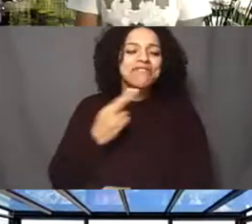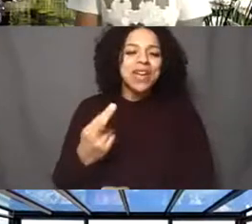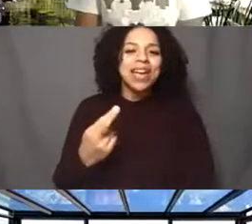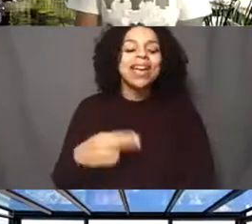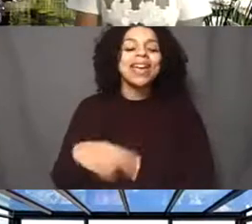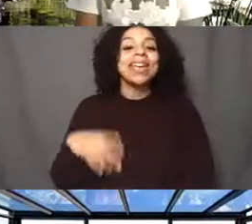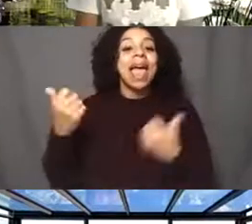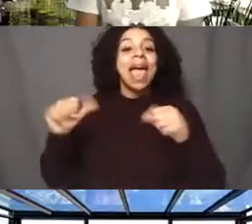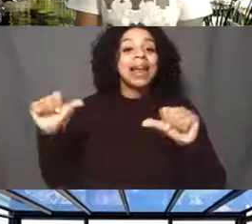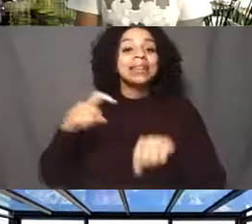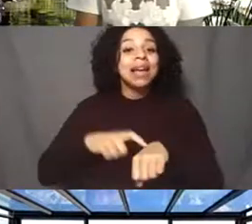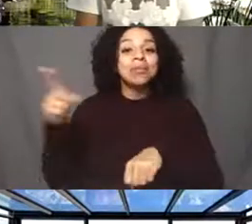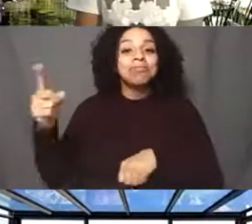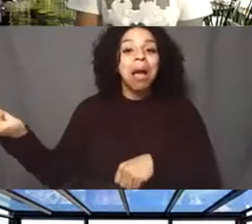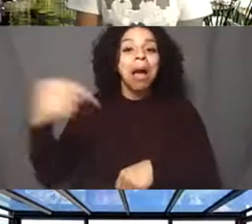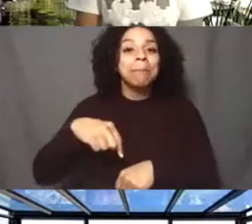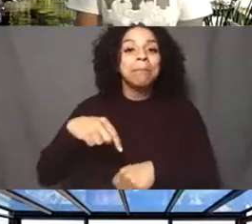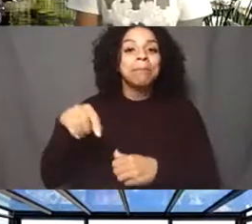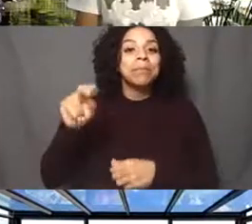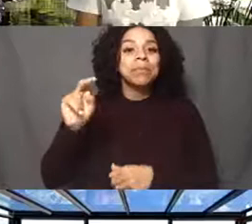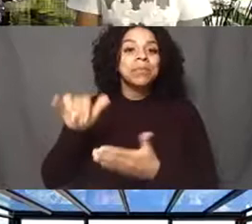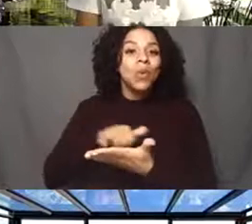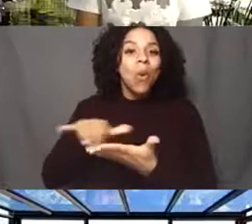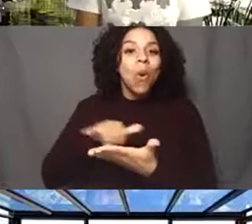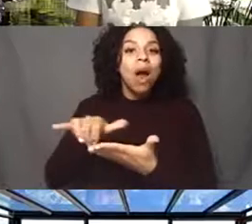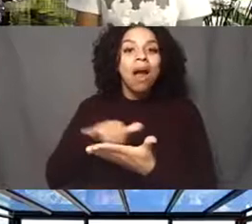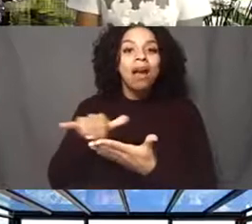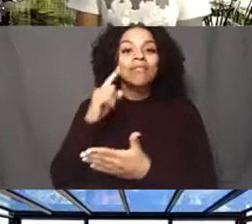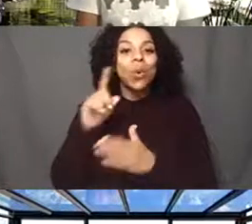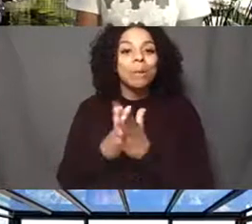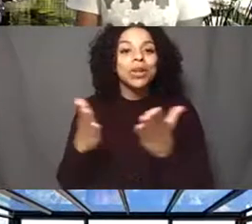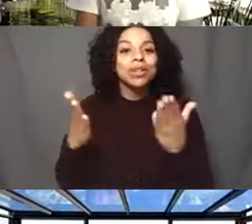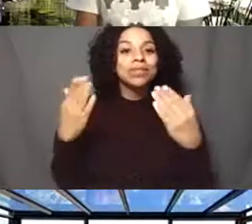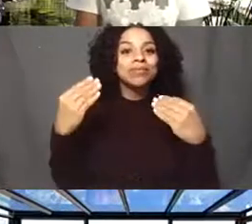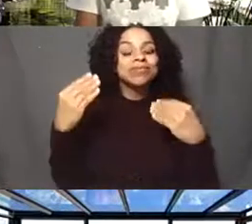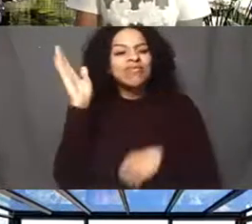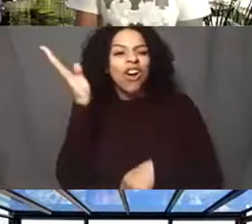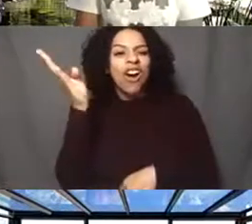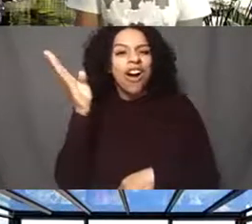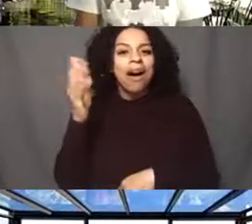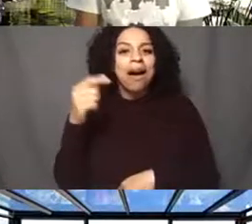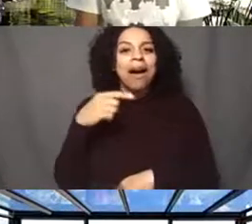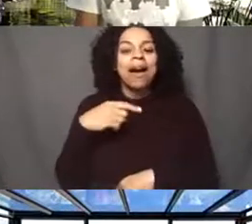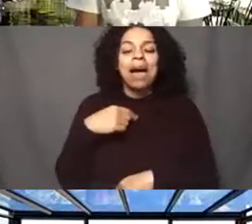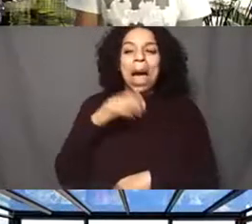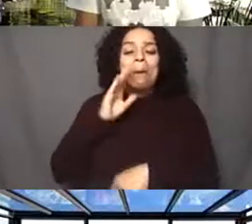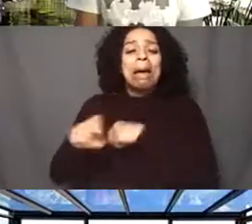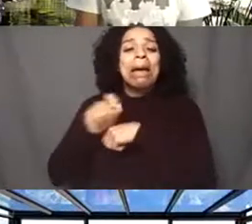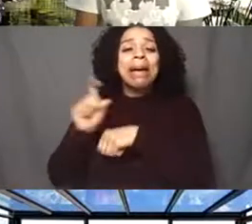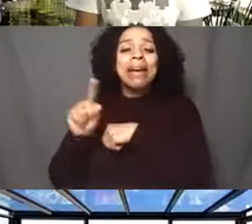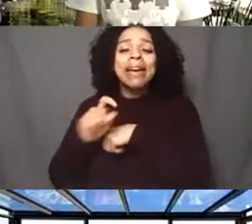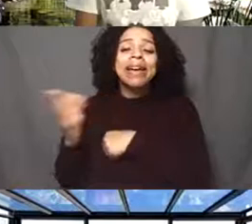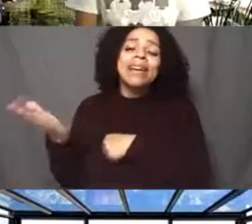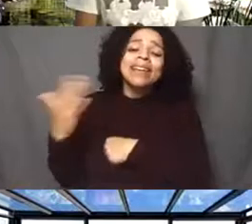talk, I would like show up and send her like Twitter DMs and ask her to coffee. And then finally she agreed. So I love her to death. And